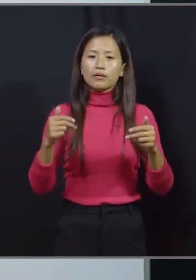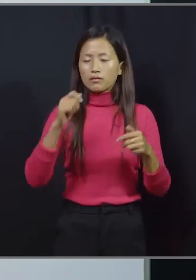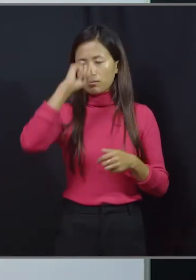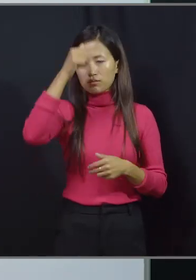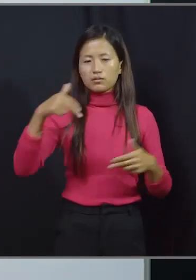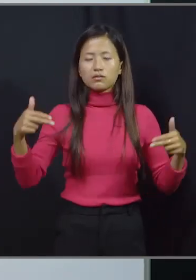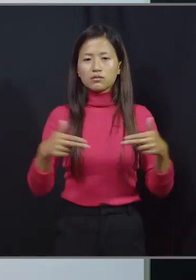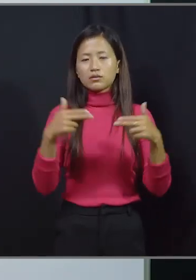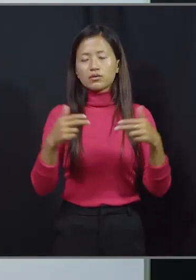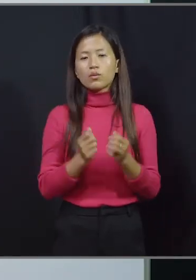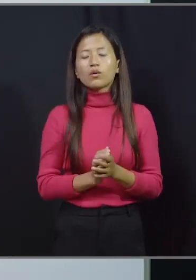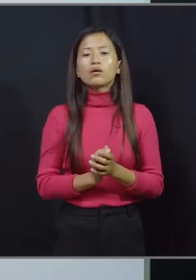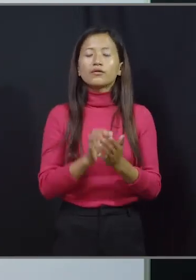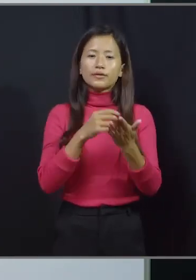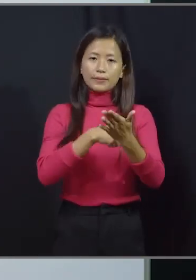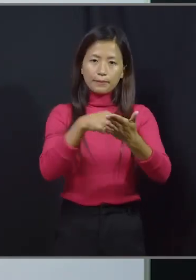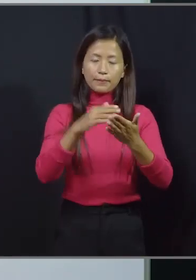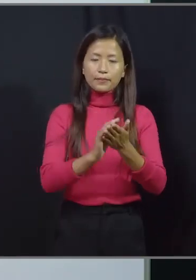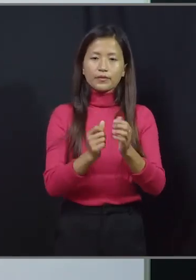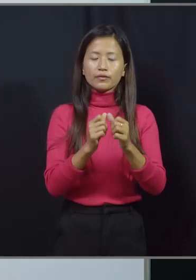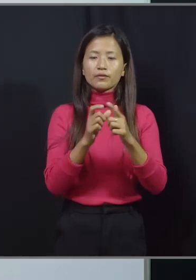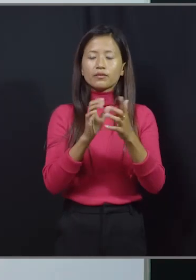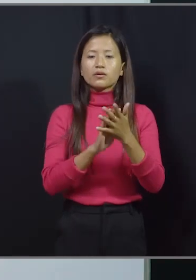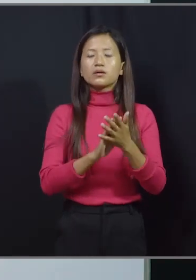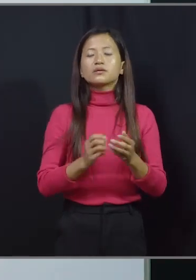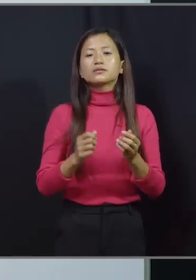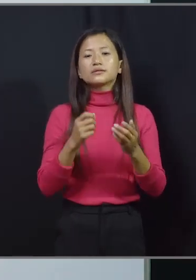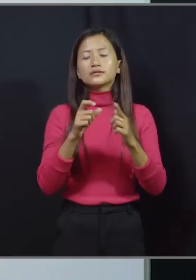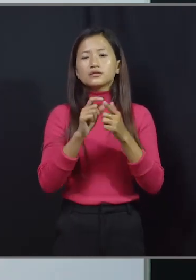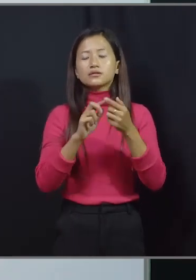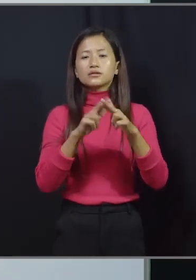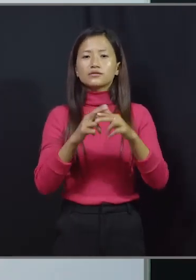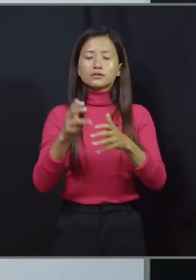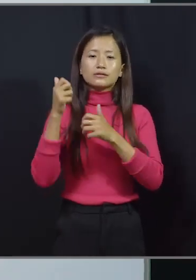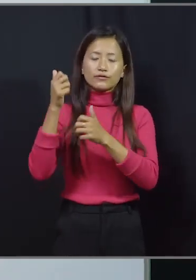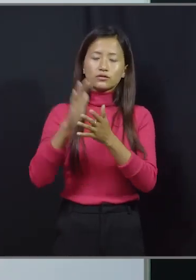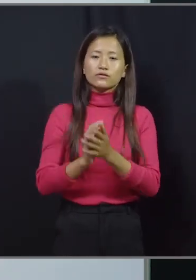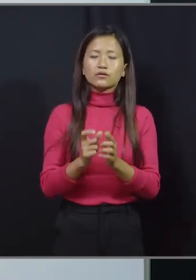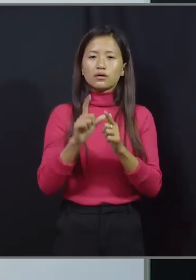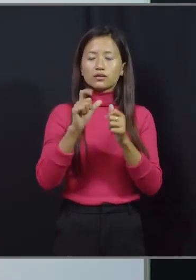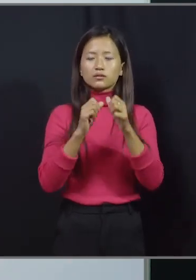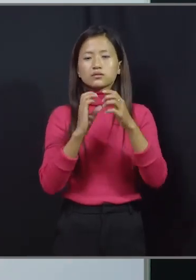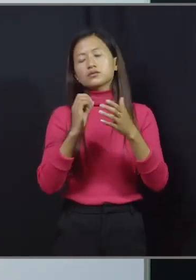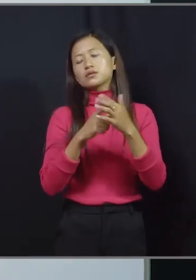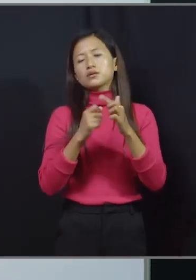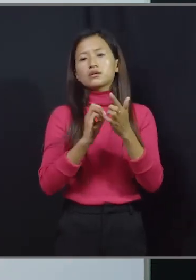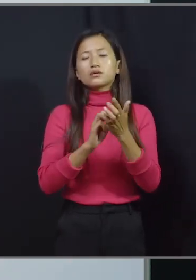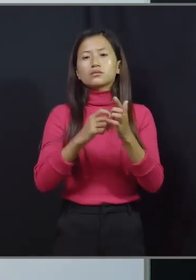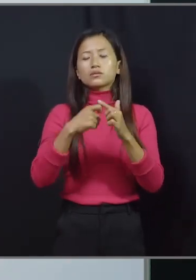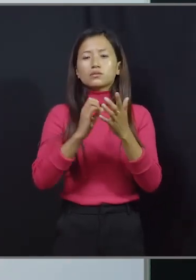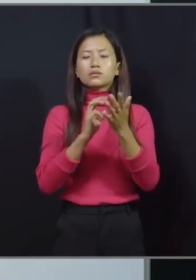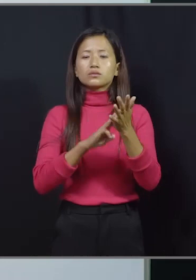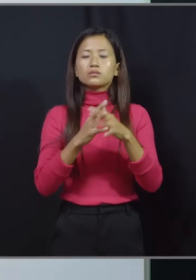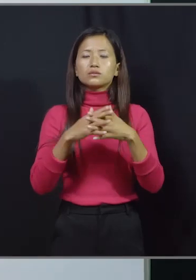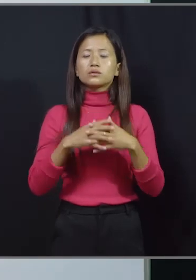by V.D. Savarkar, and Defense of Lucknow written by Wilson, and The Story of Indian Mutiny by